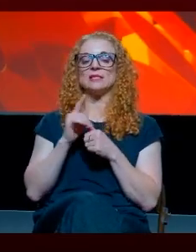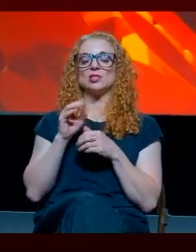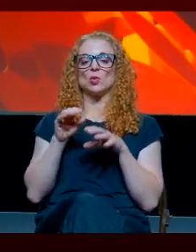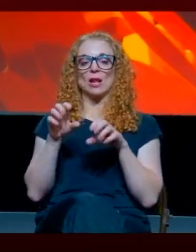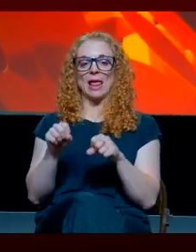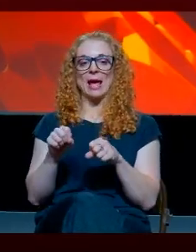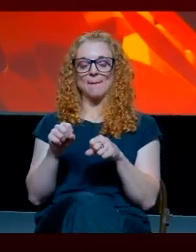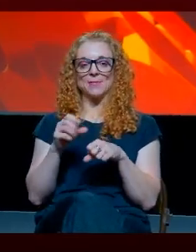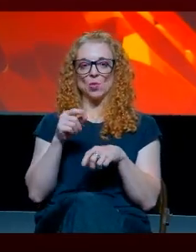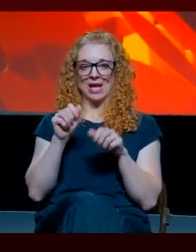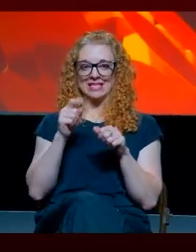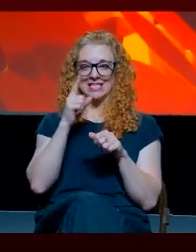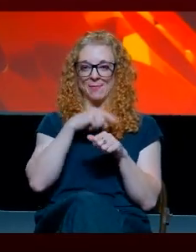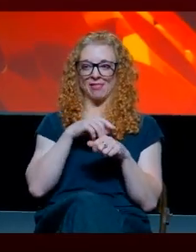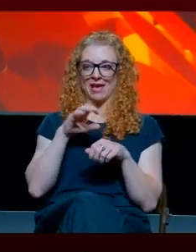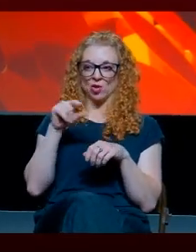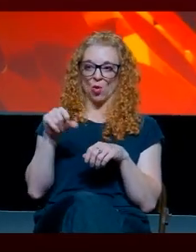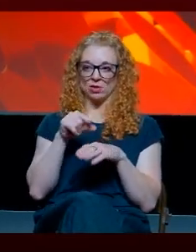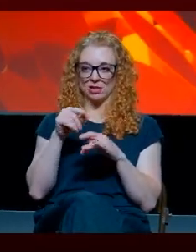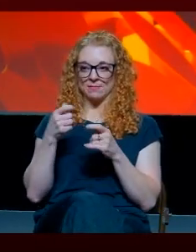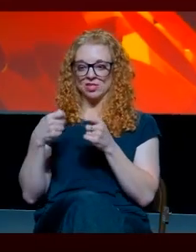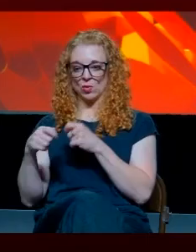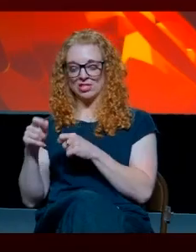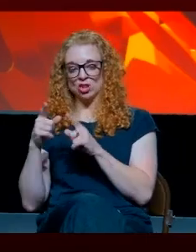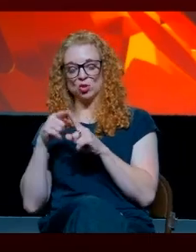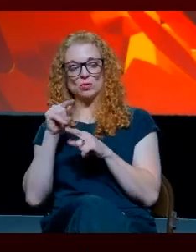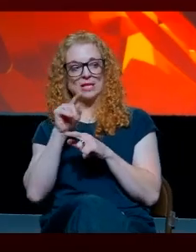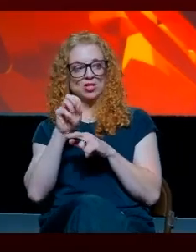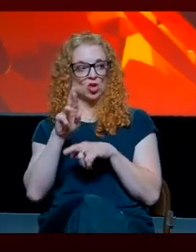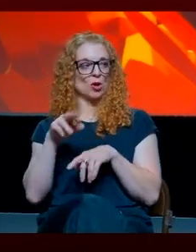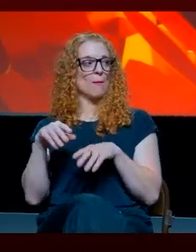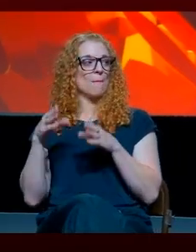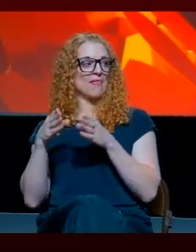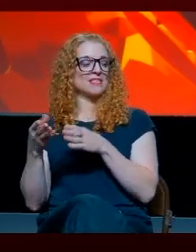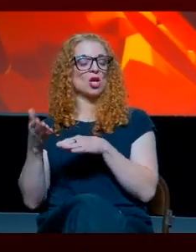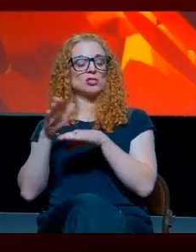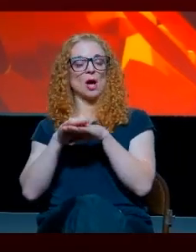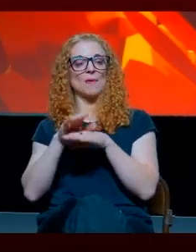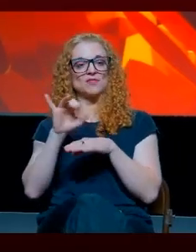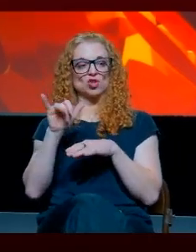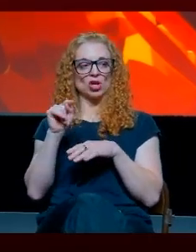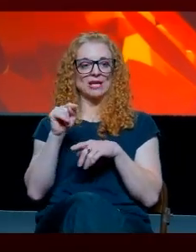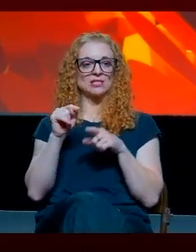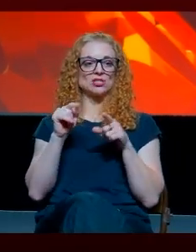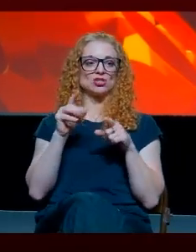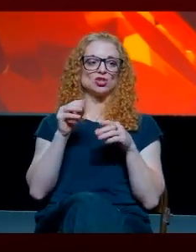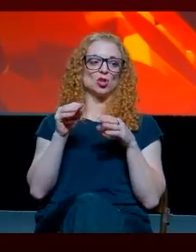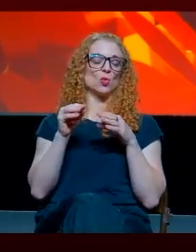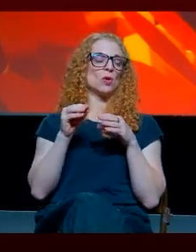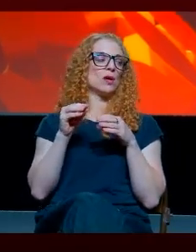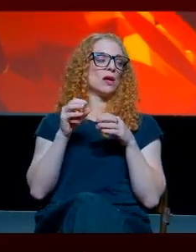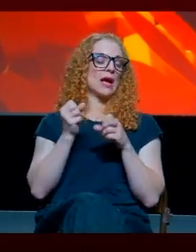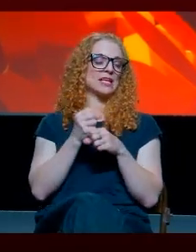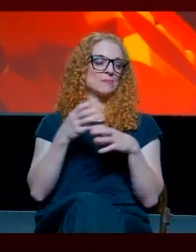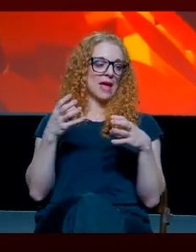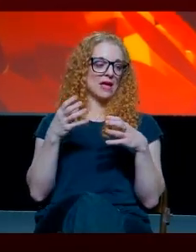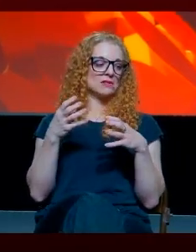you can simulate quantum, switch it to tensor methods on top of circuits to expand